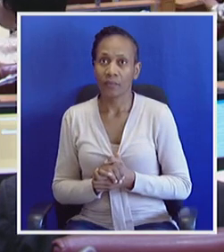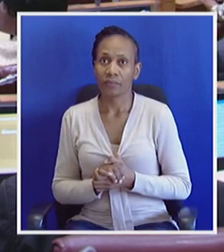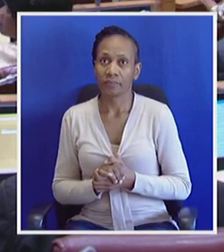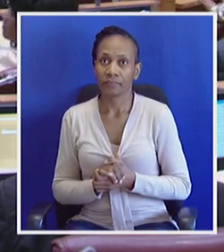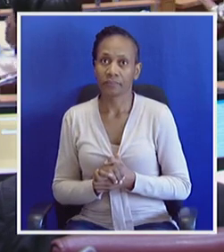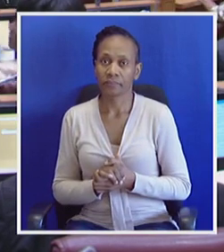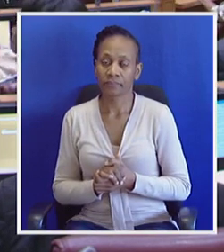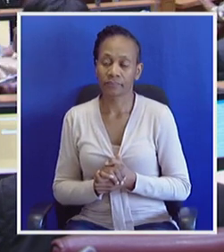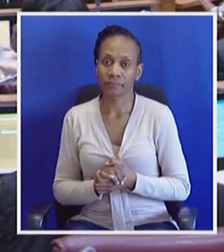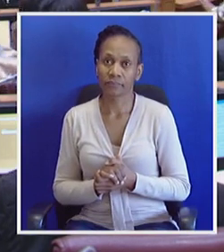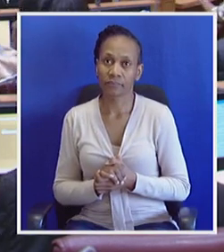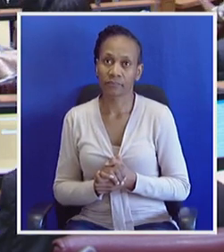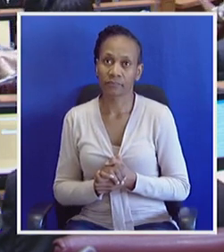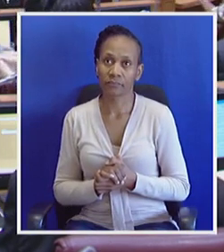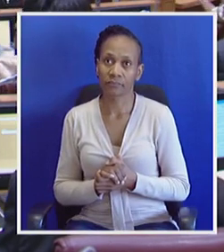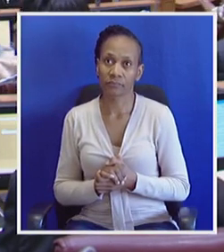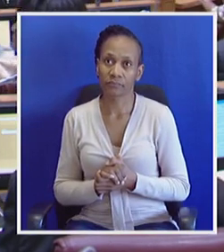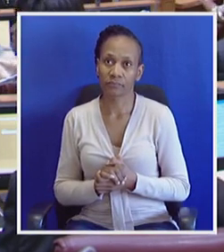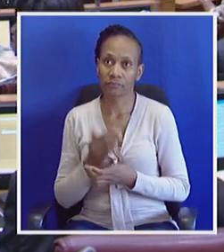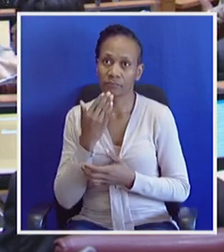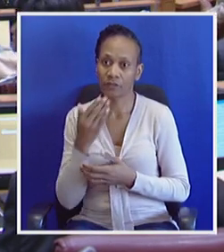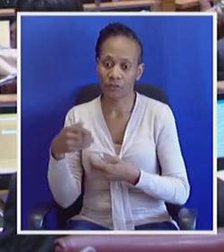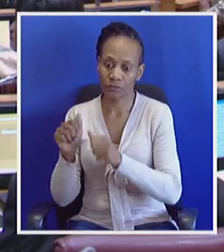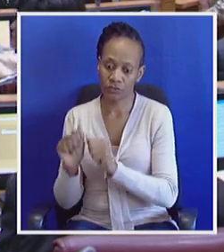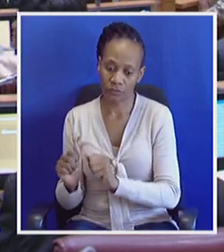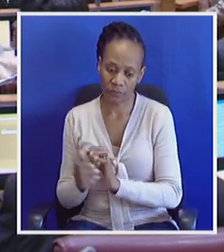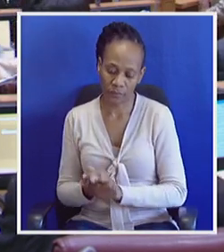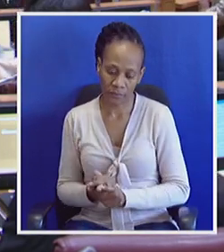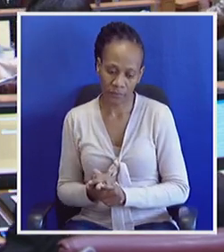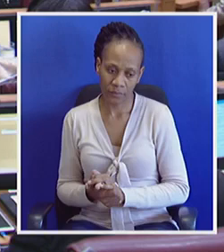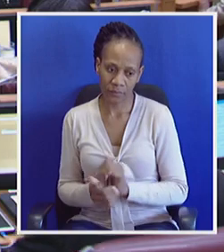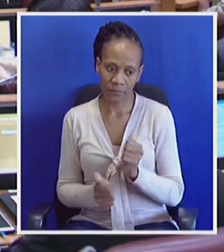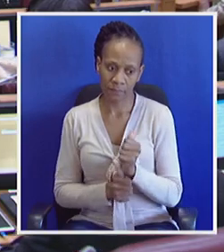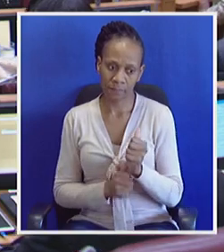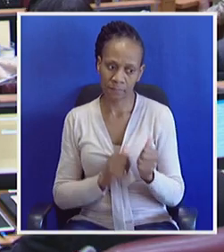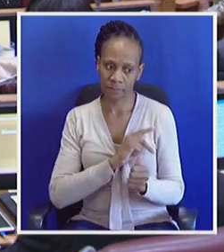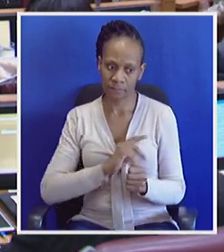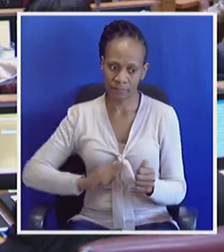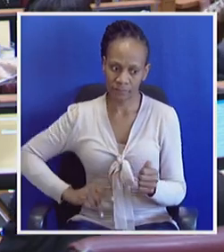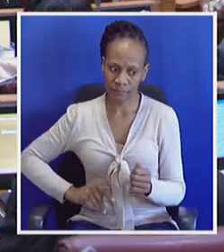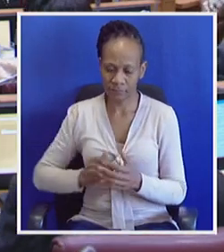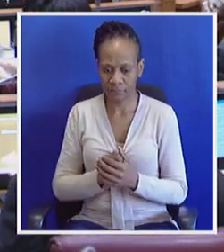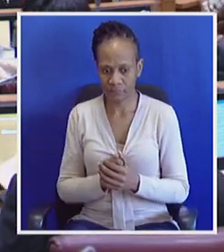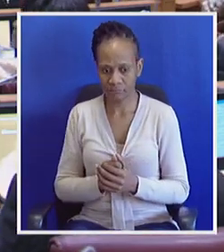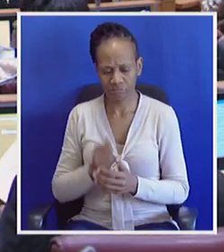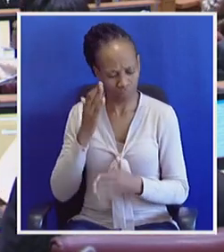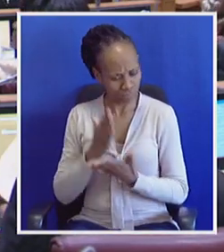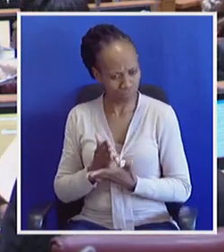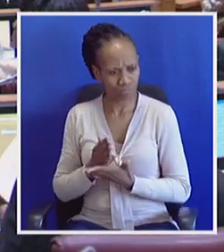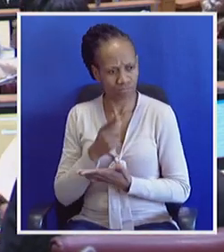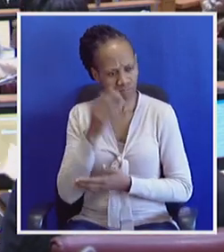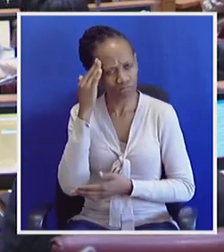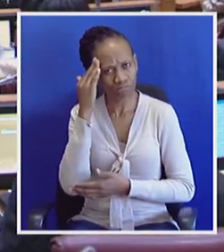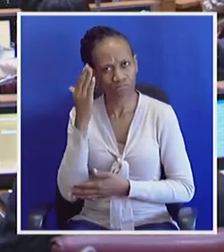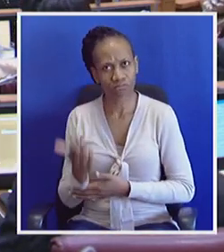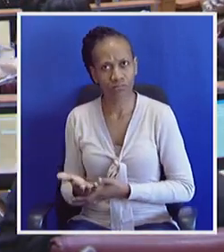Ngiyabulela sihlalo kakhulu sihlalo obekekileyo. Deputy President, I am sure you'll agree that replacing